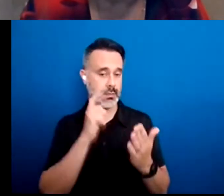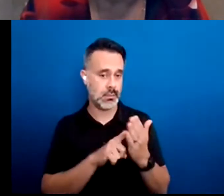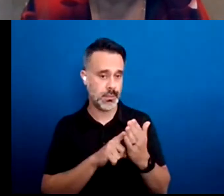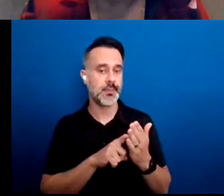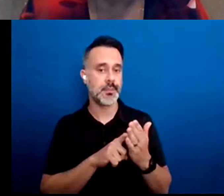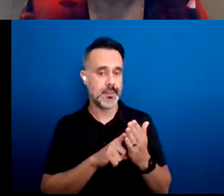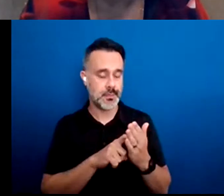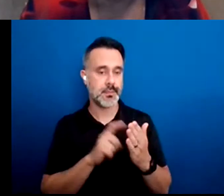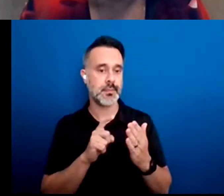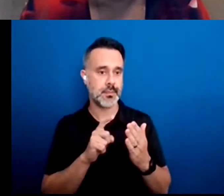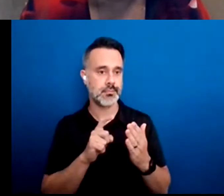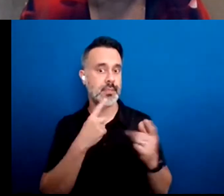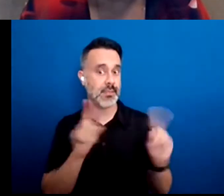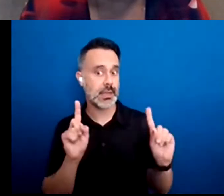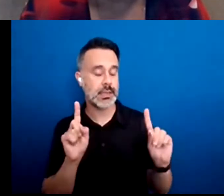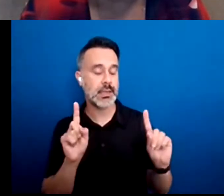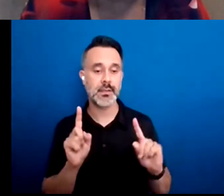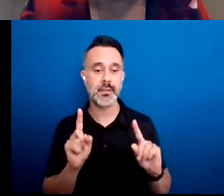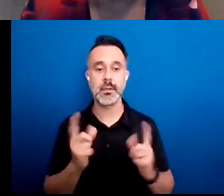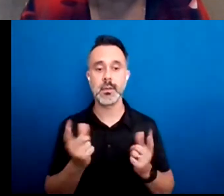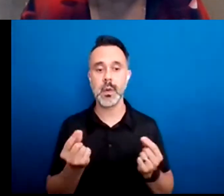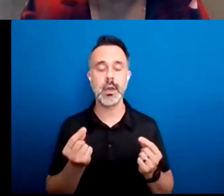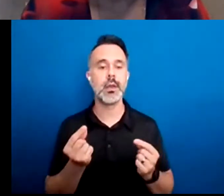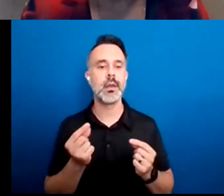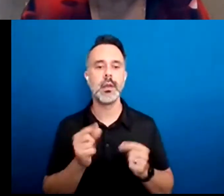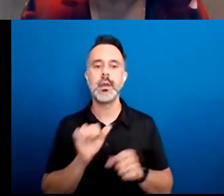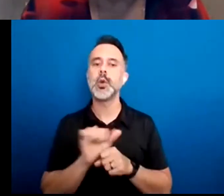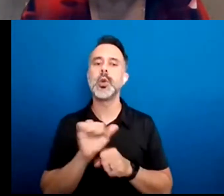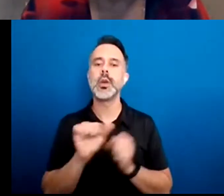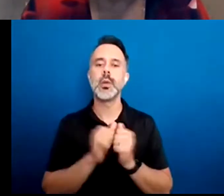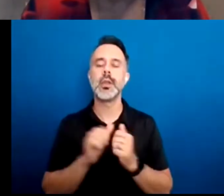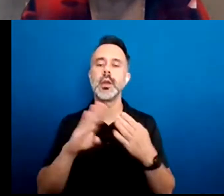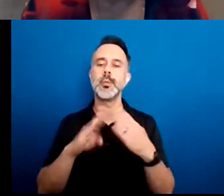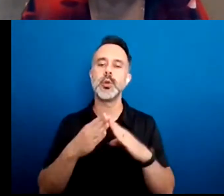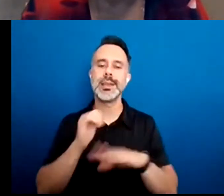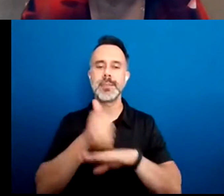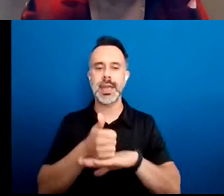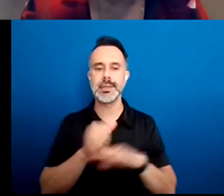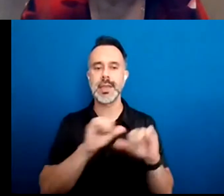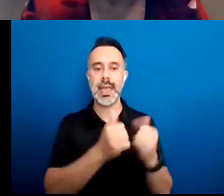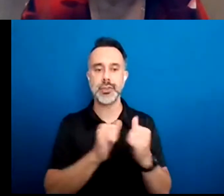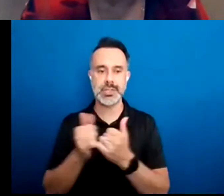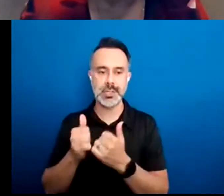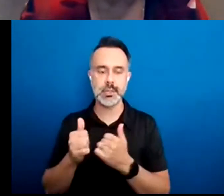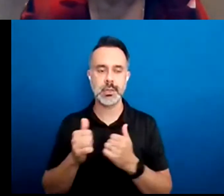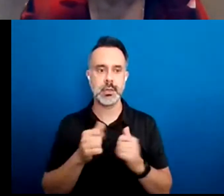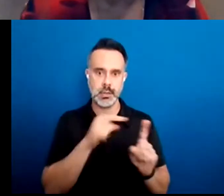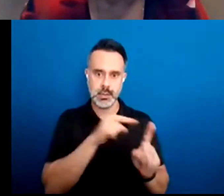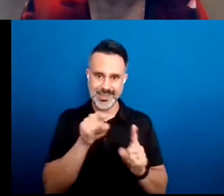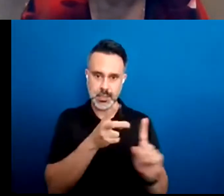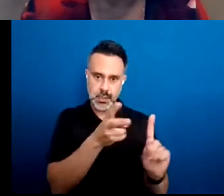very effective is working with community-based agencies to actually do the recruiting